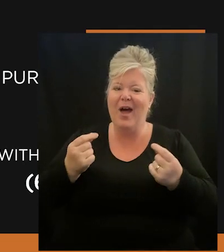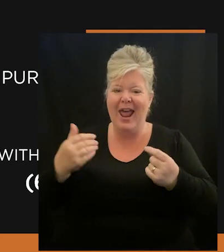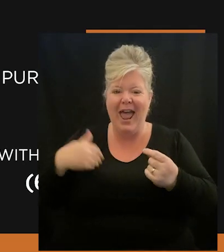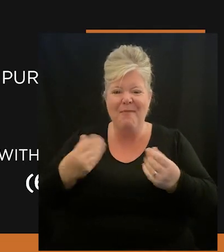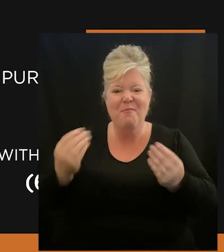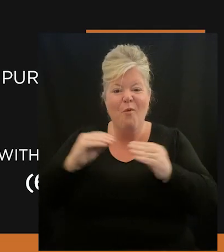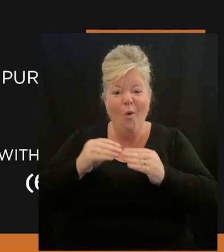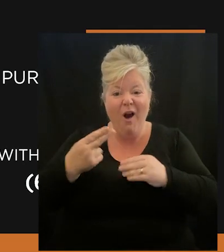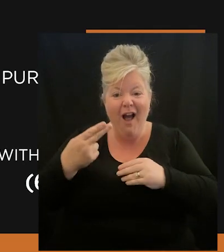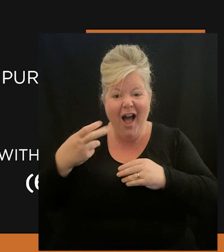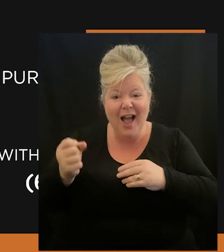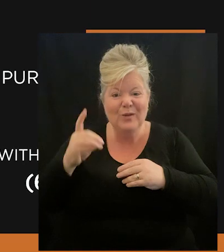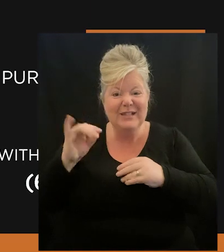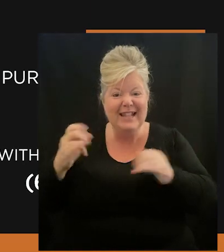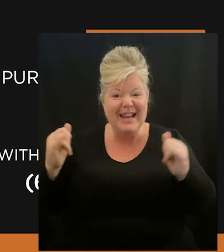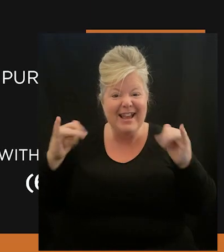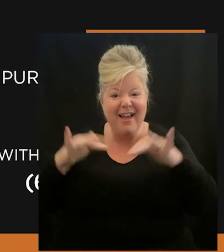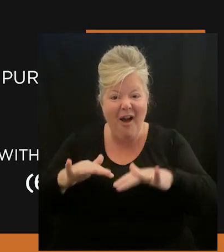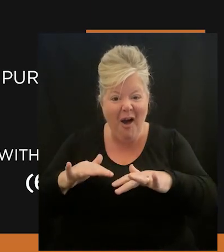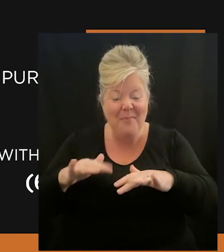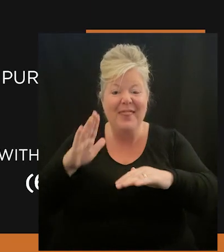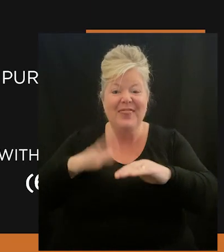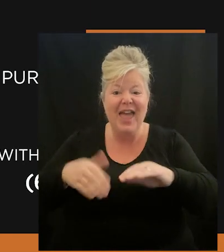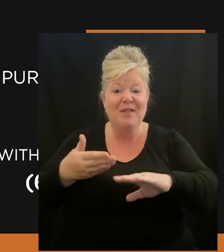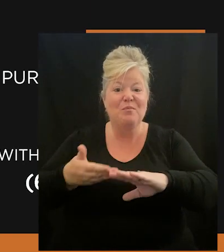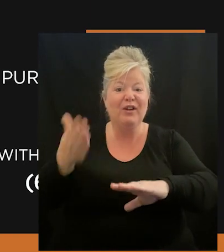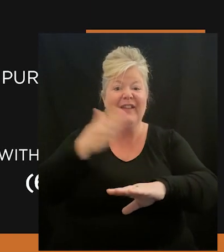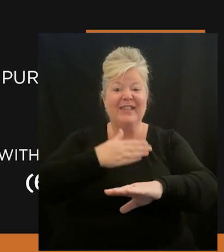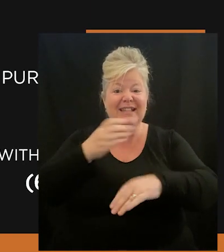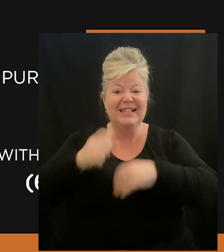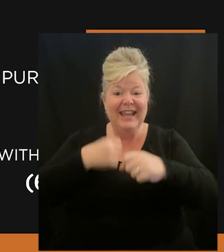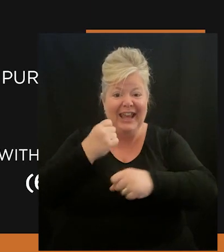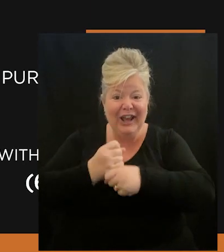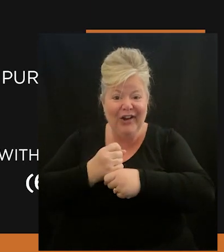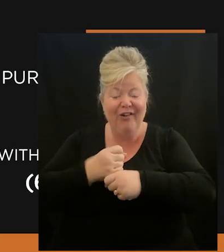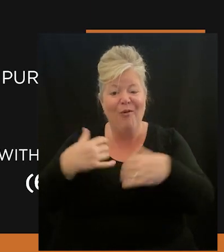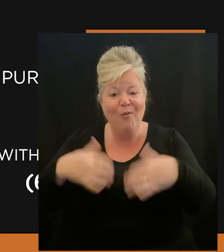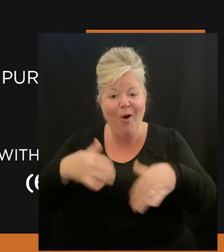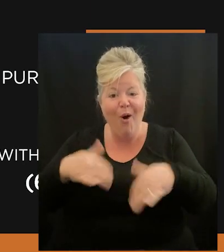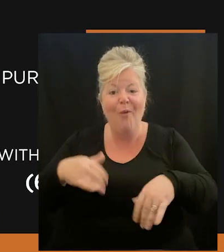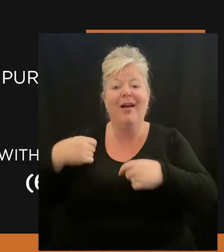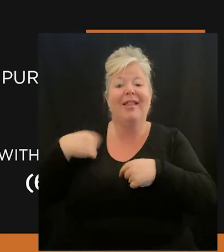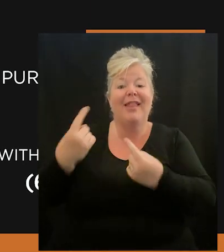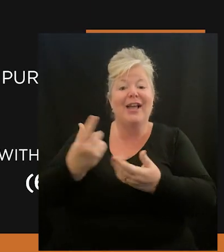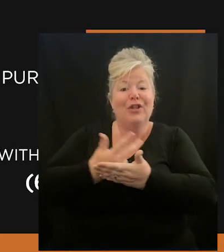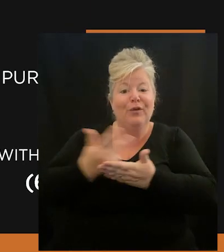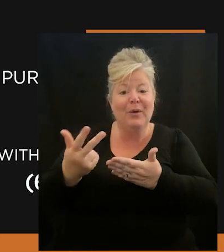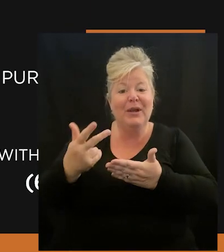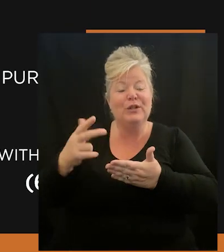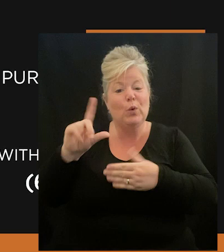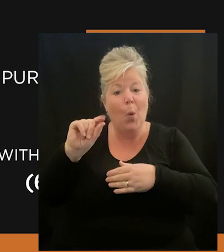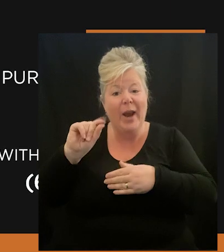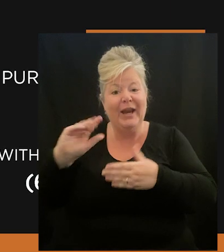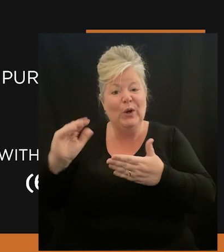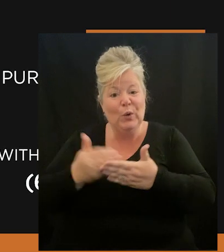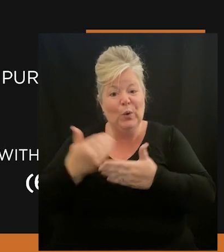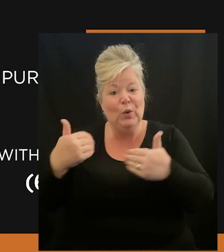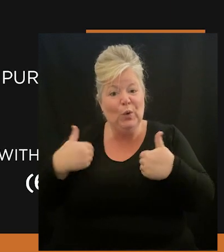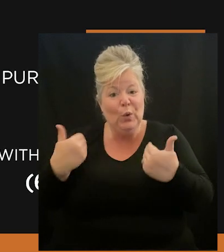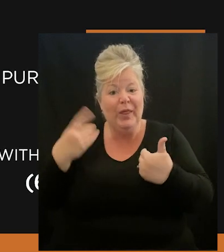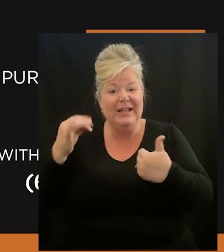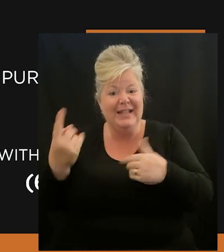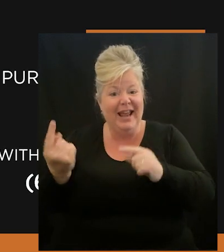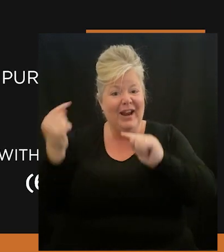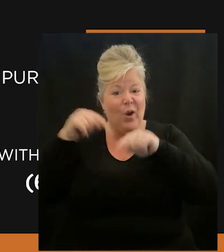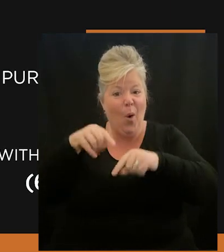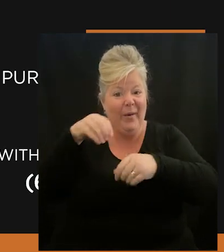had more high schoolers attend youth service than in the previous year. Also, over the last 3 weeks, we had 20 new youth come and check out